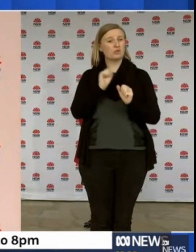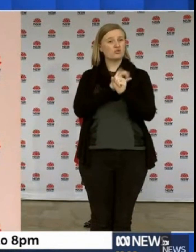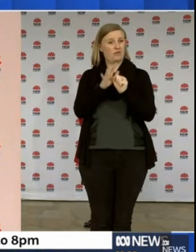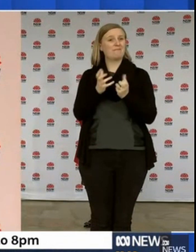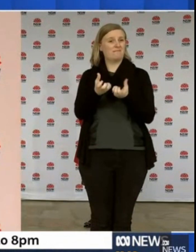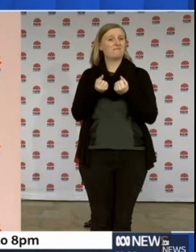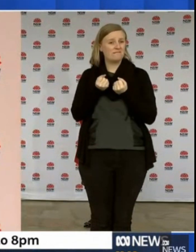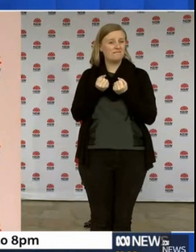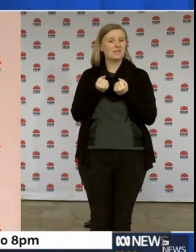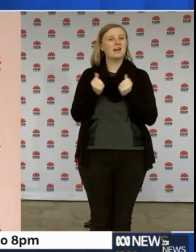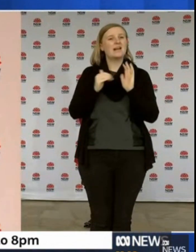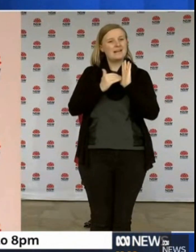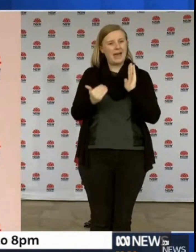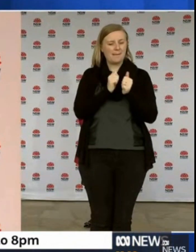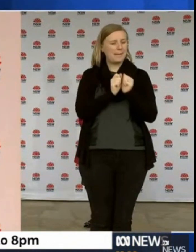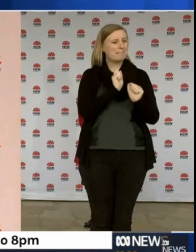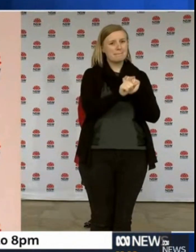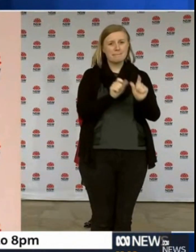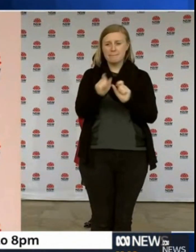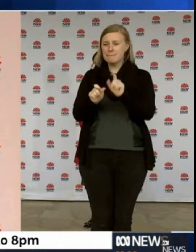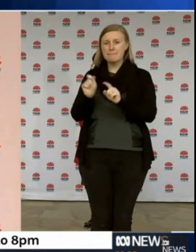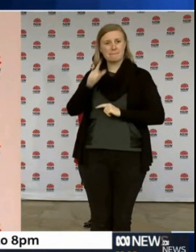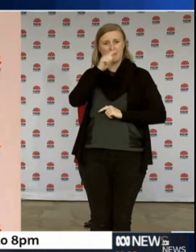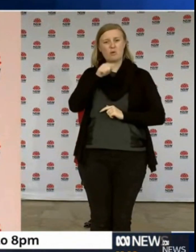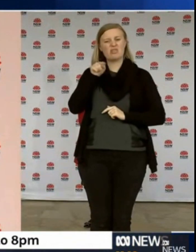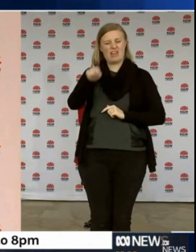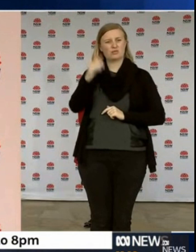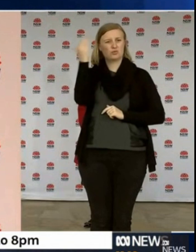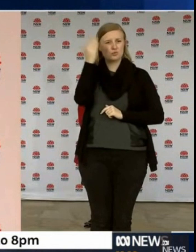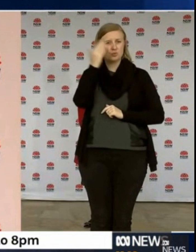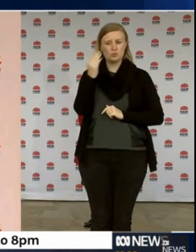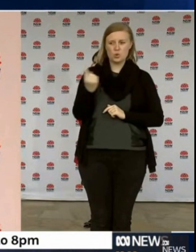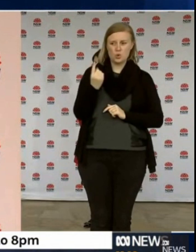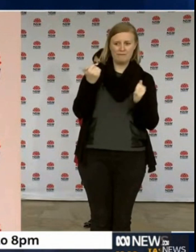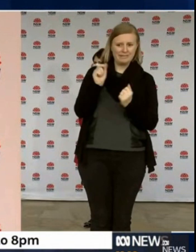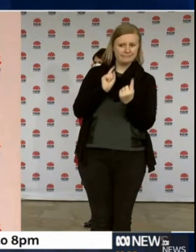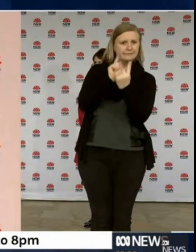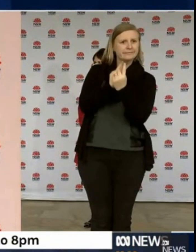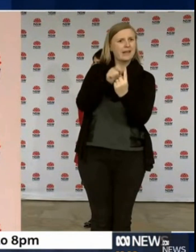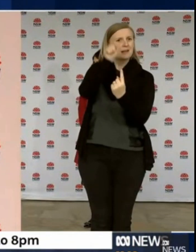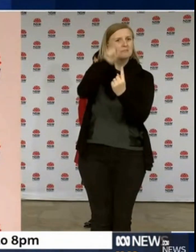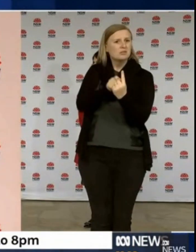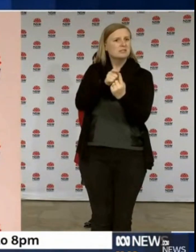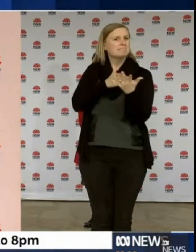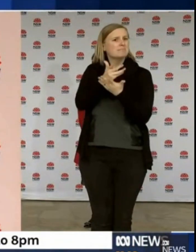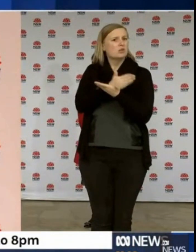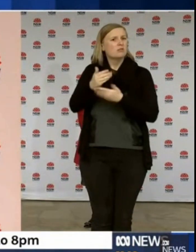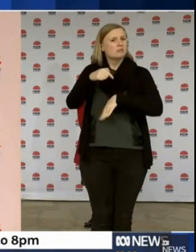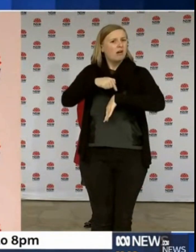school community defining who is a close and casual contact. That communication is going out through the school